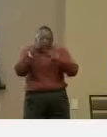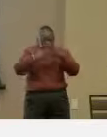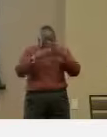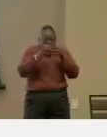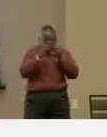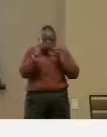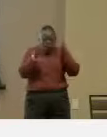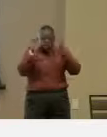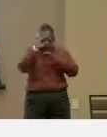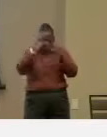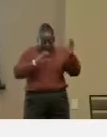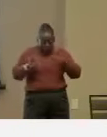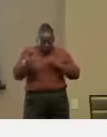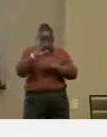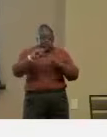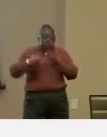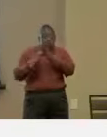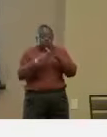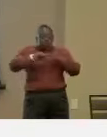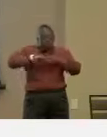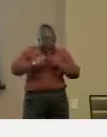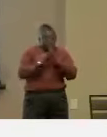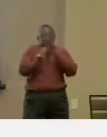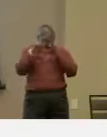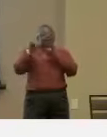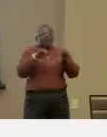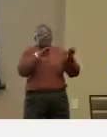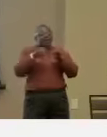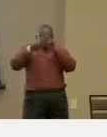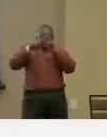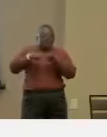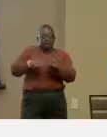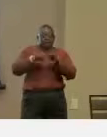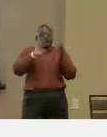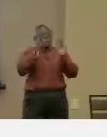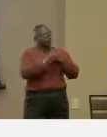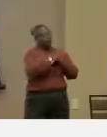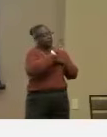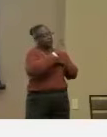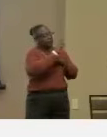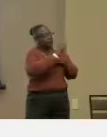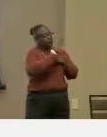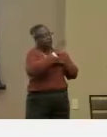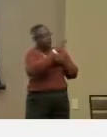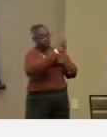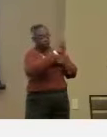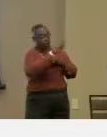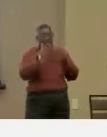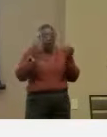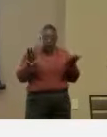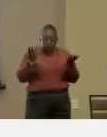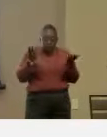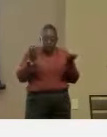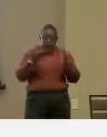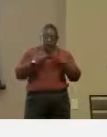cells are markers of activity and are more reliable than C3 or C4. And it